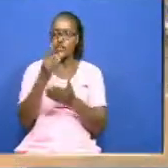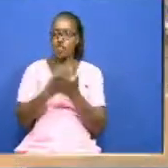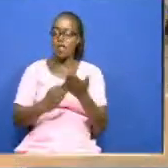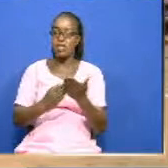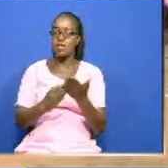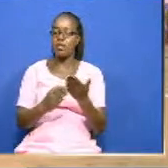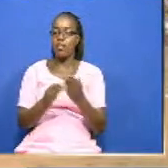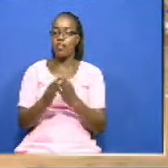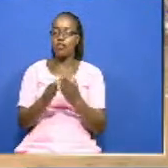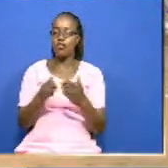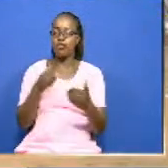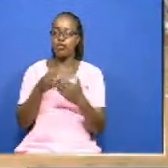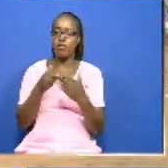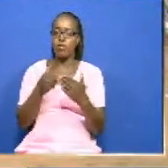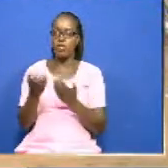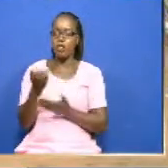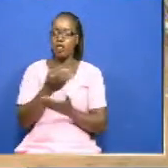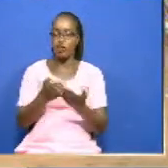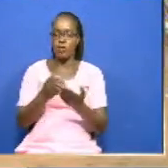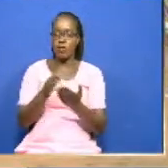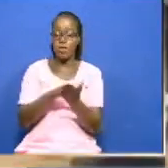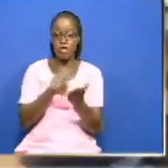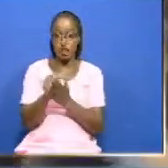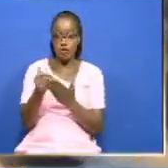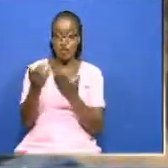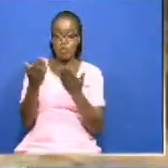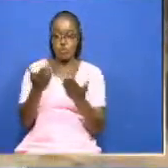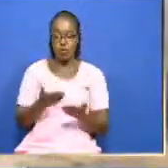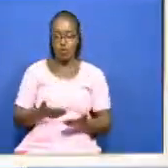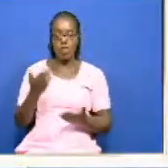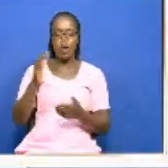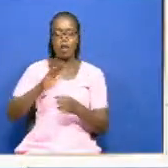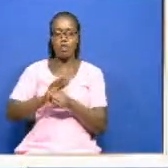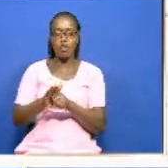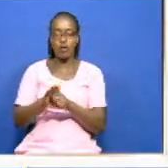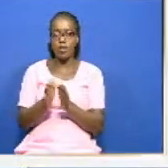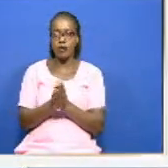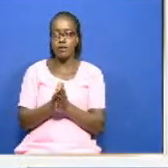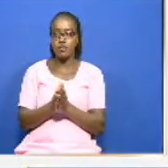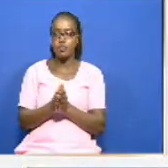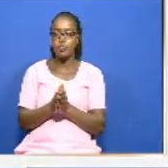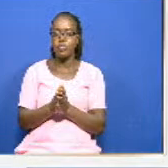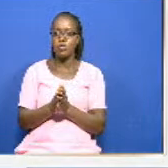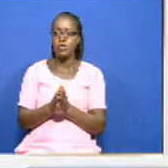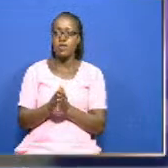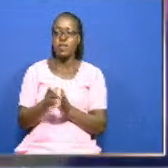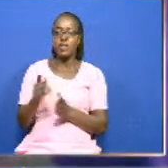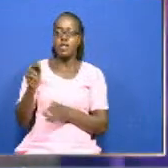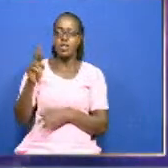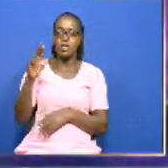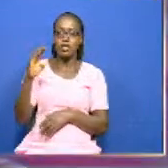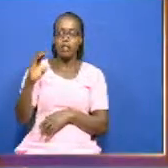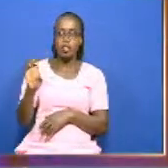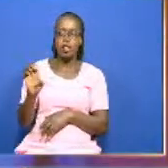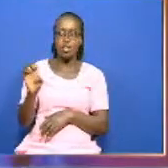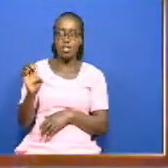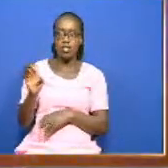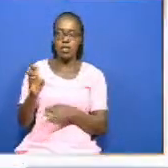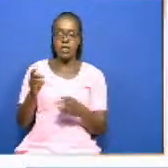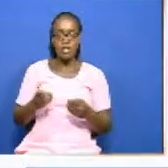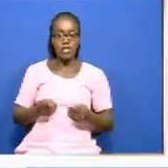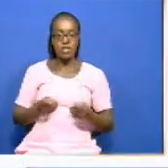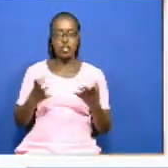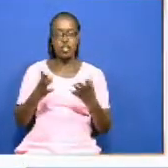the economic damage wrought by the coronavirus pandemic. Finally, TRAS, an international media group dedicated to empowerment